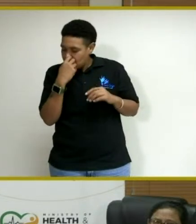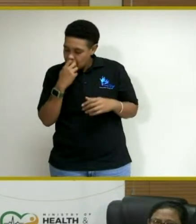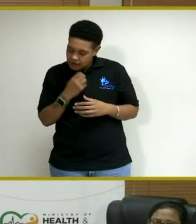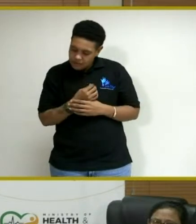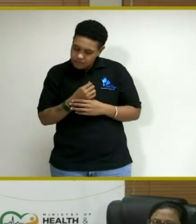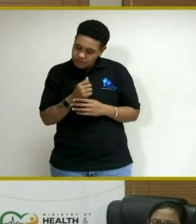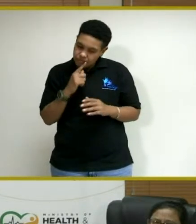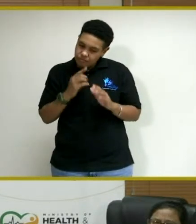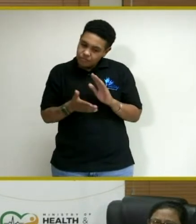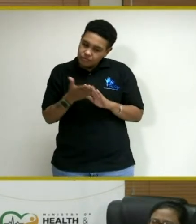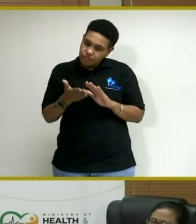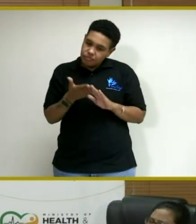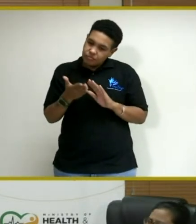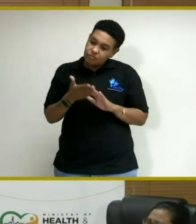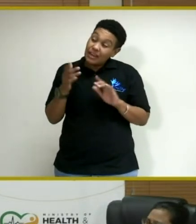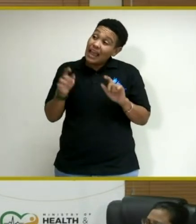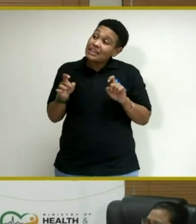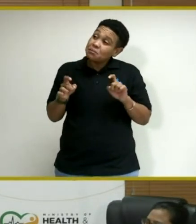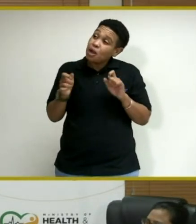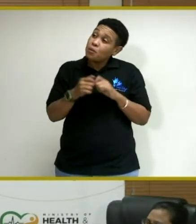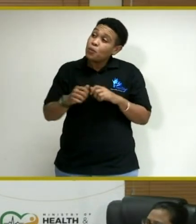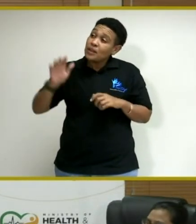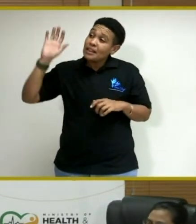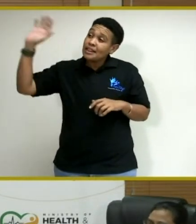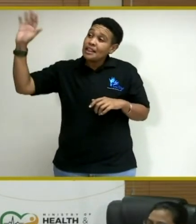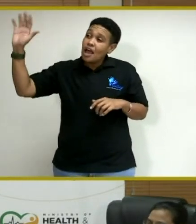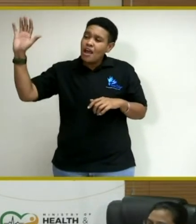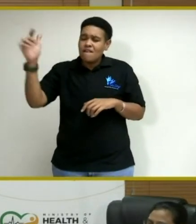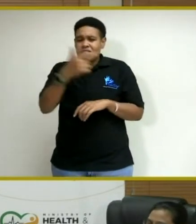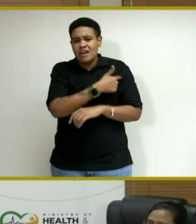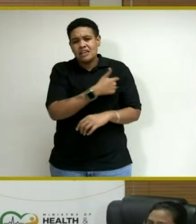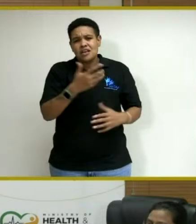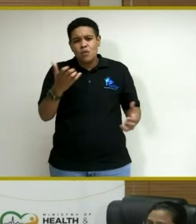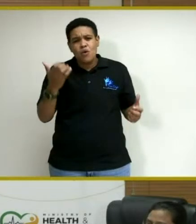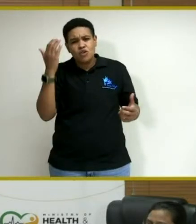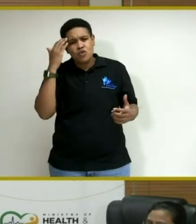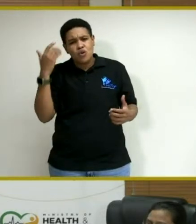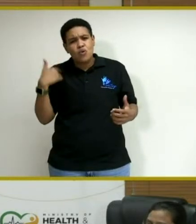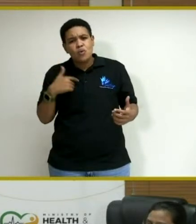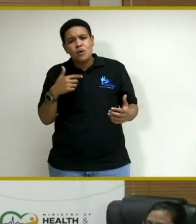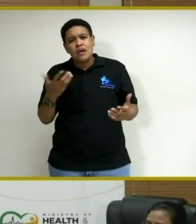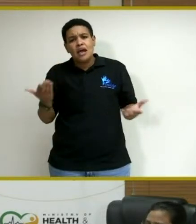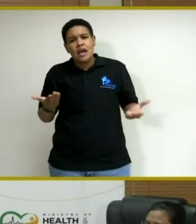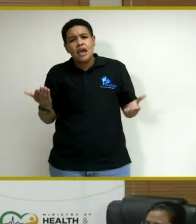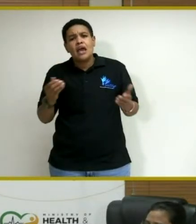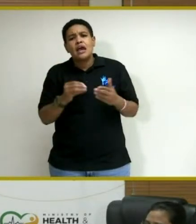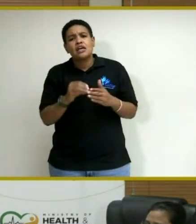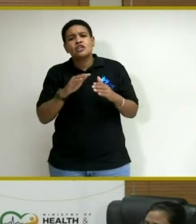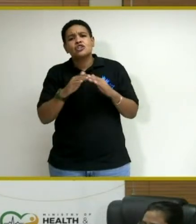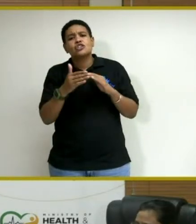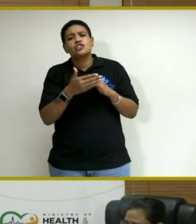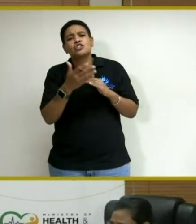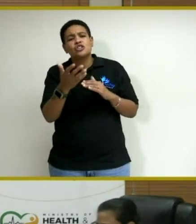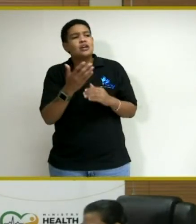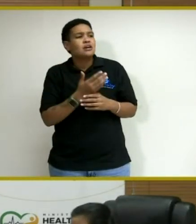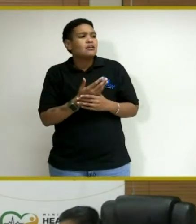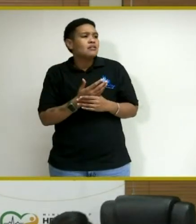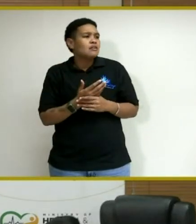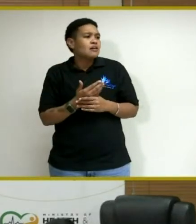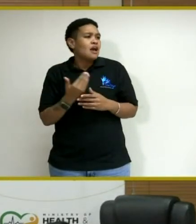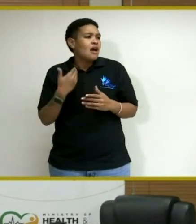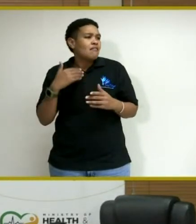run experiments for their vaccines. I just want to know, did we here in Jamaica ever have